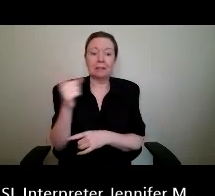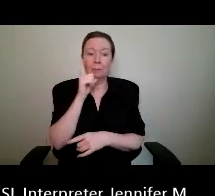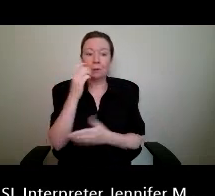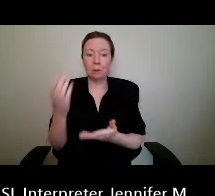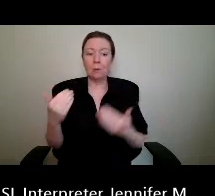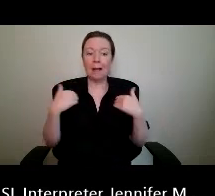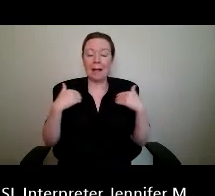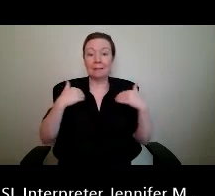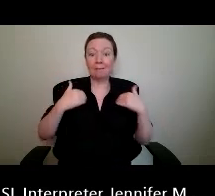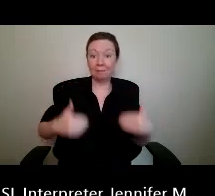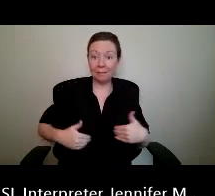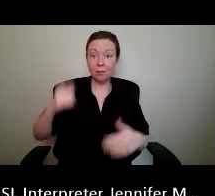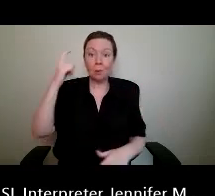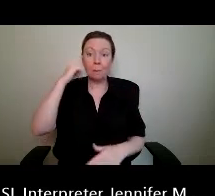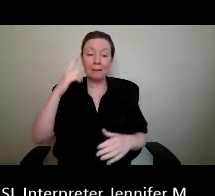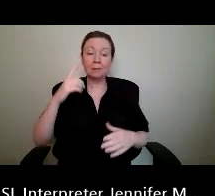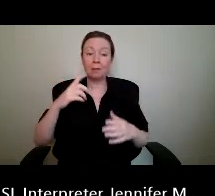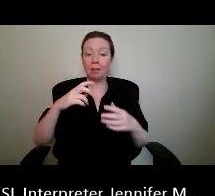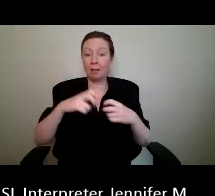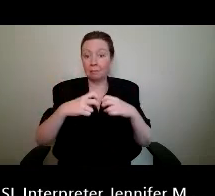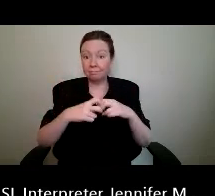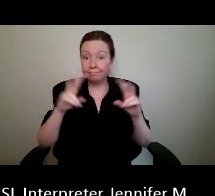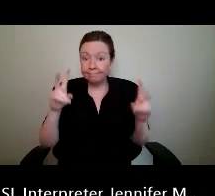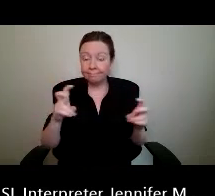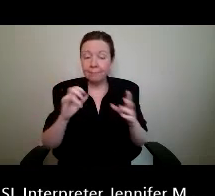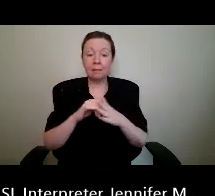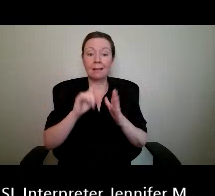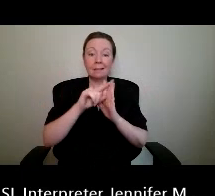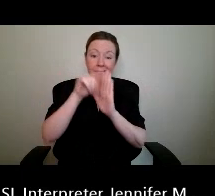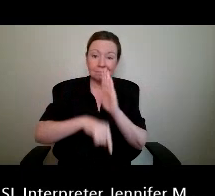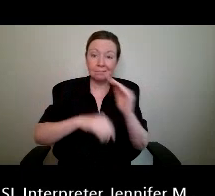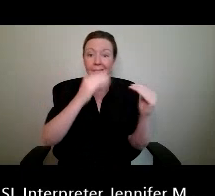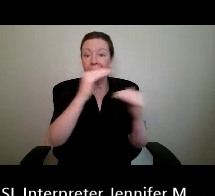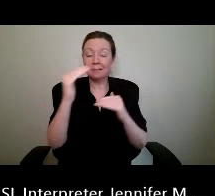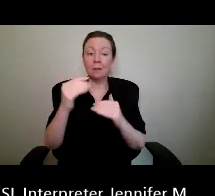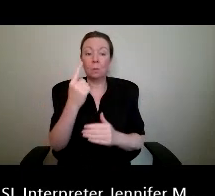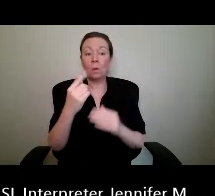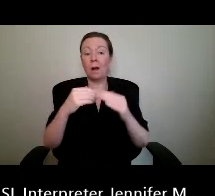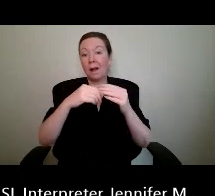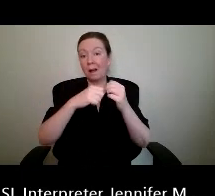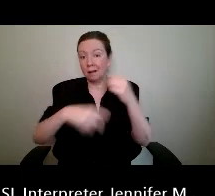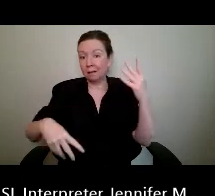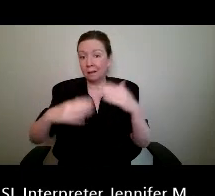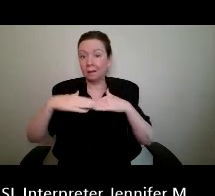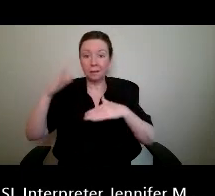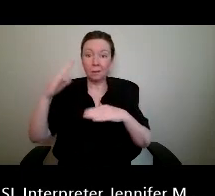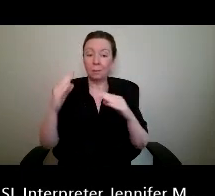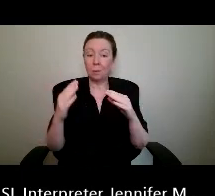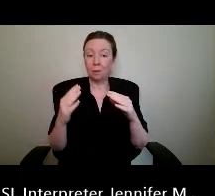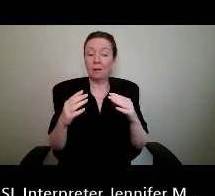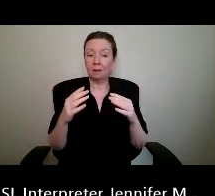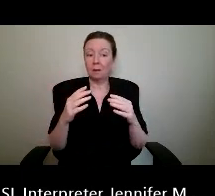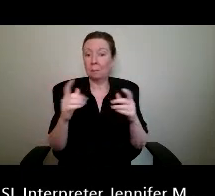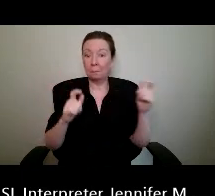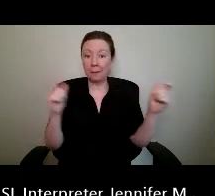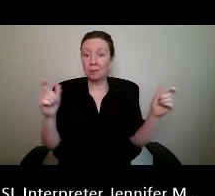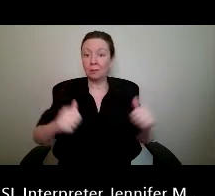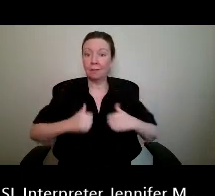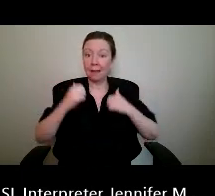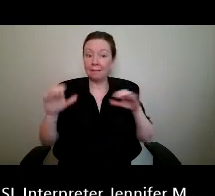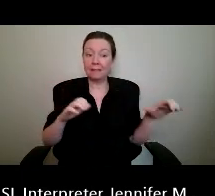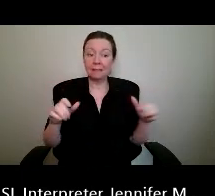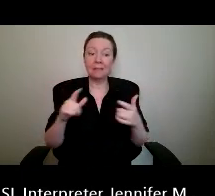a physical or mental impairment that substantially limits one or more major life activities. The person has a history